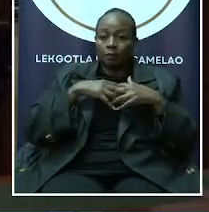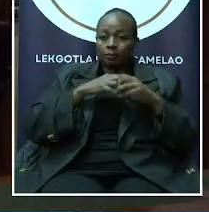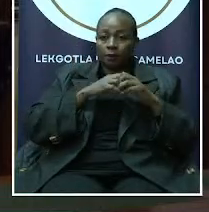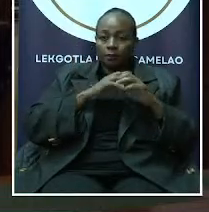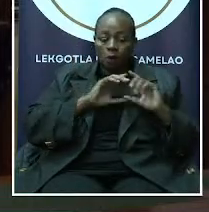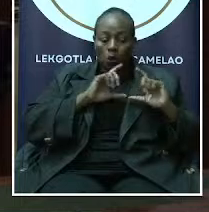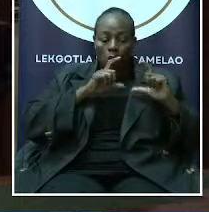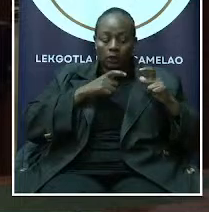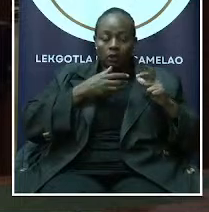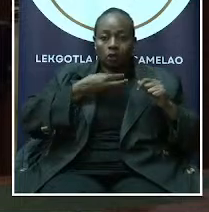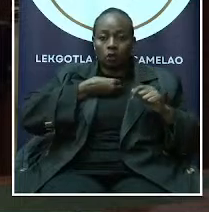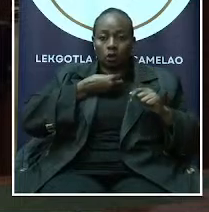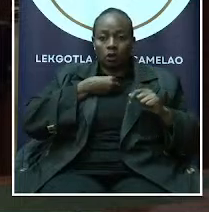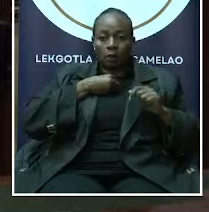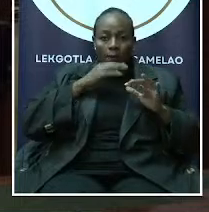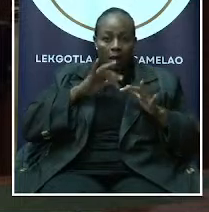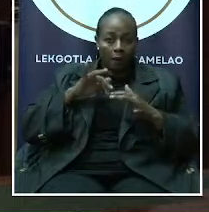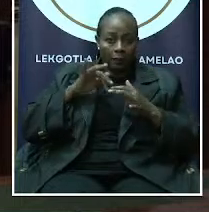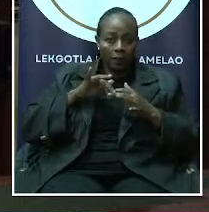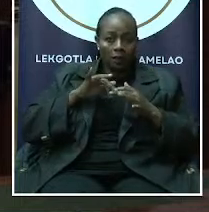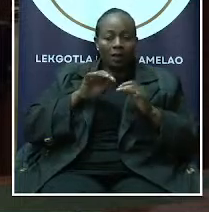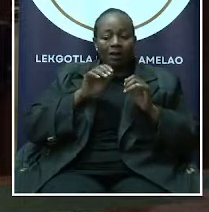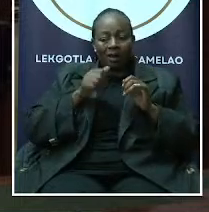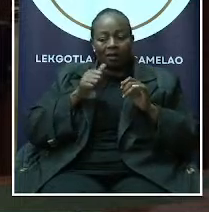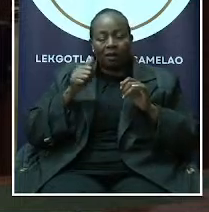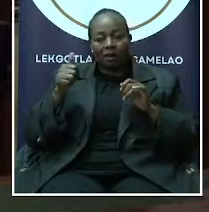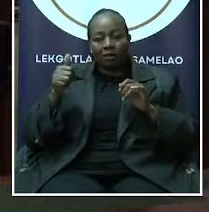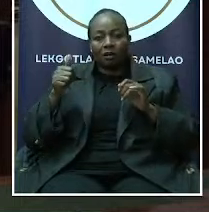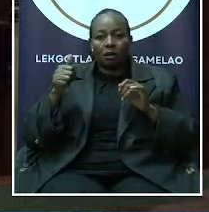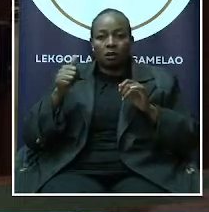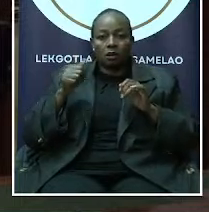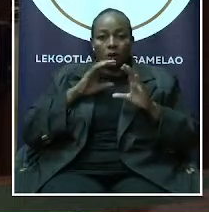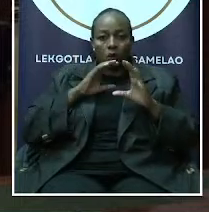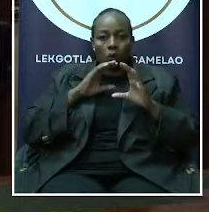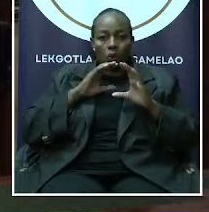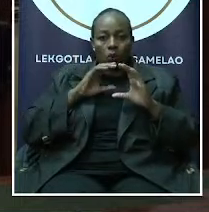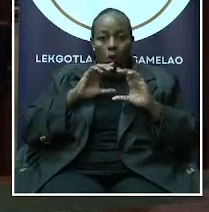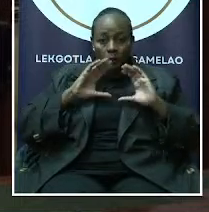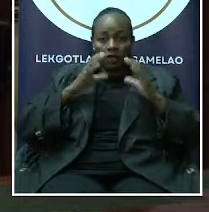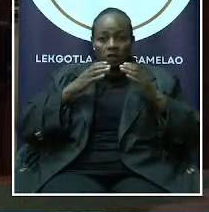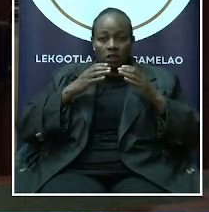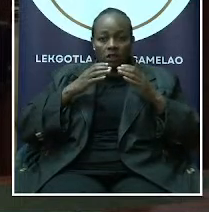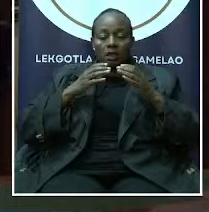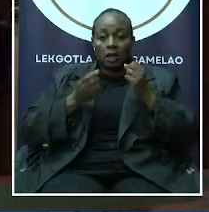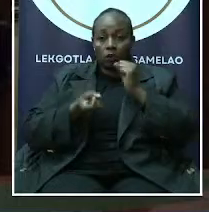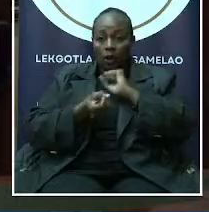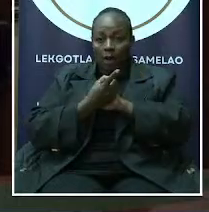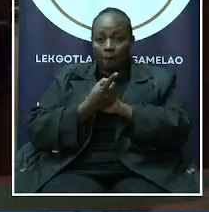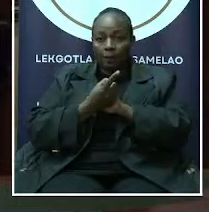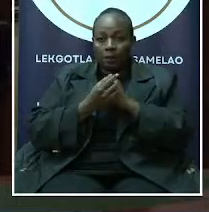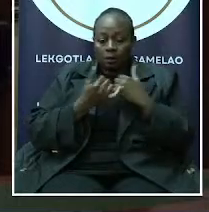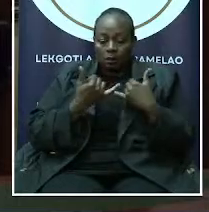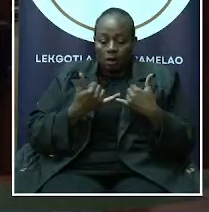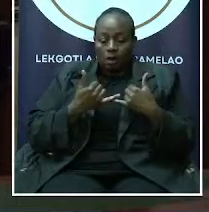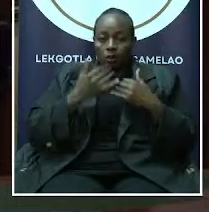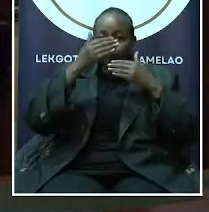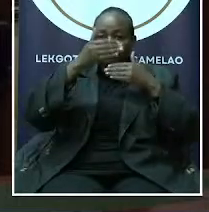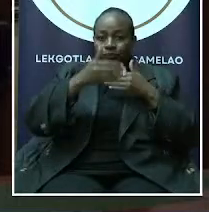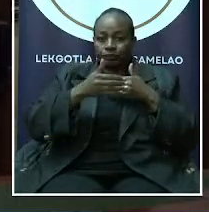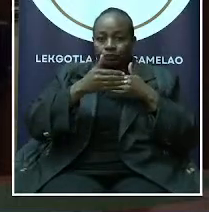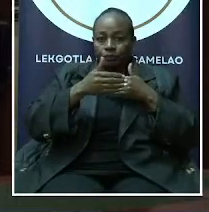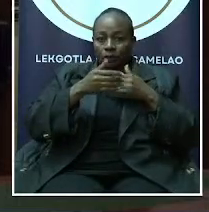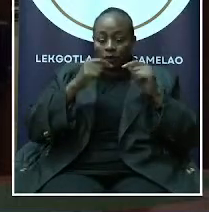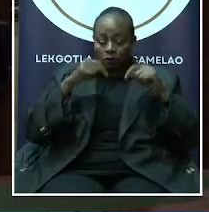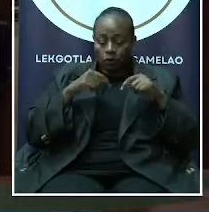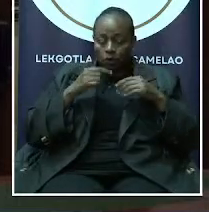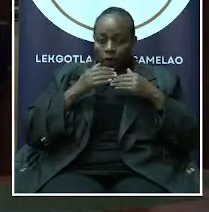committees of Youth Parliament and all other activities of Youth Parliament that shall take place from between now, in fact from